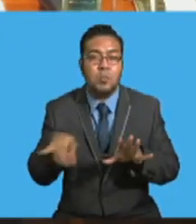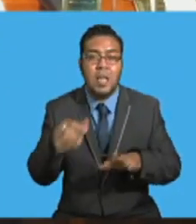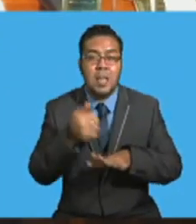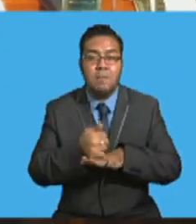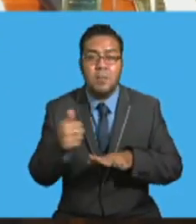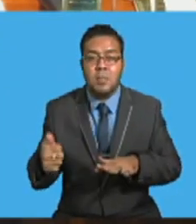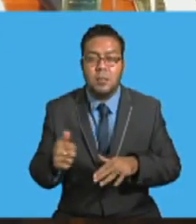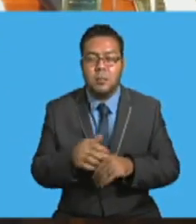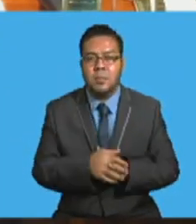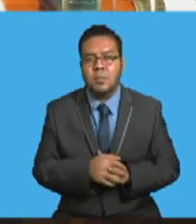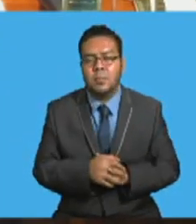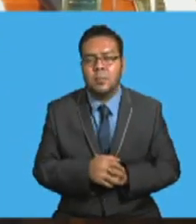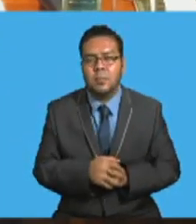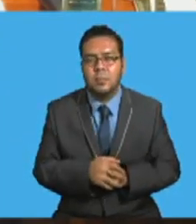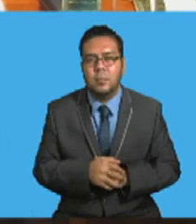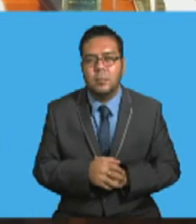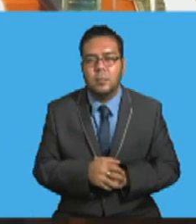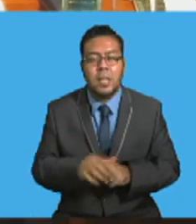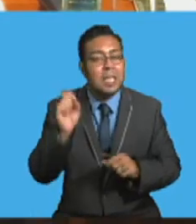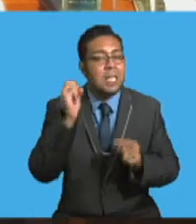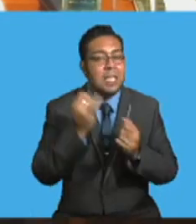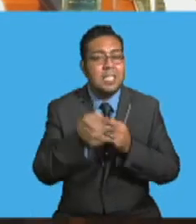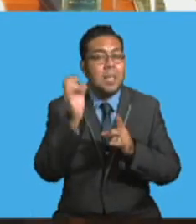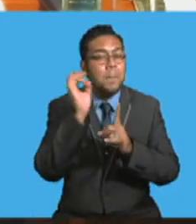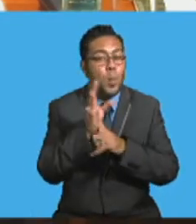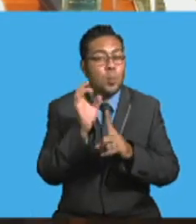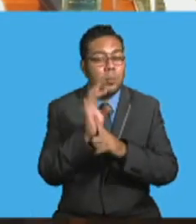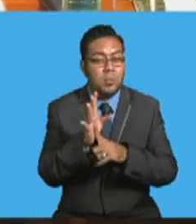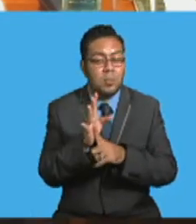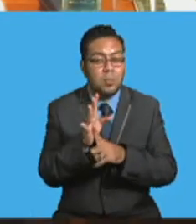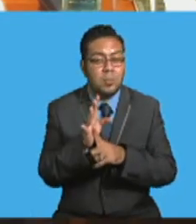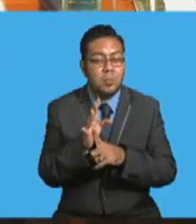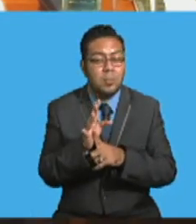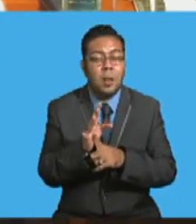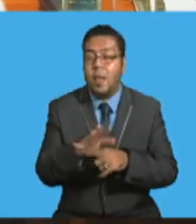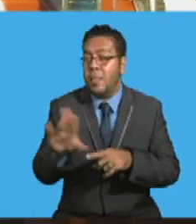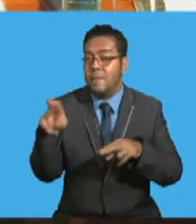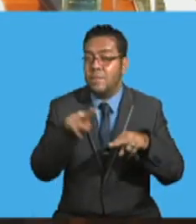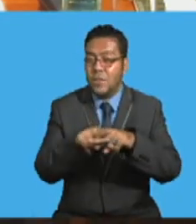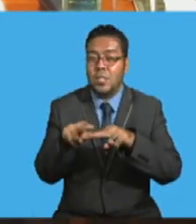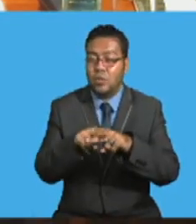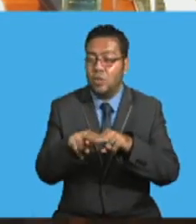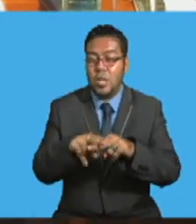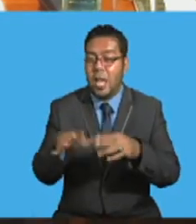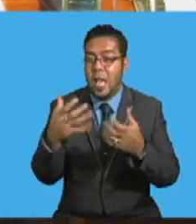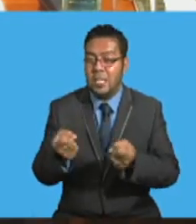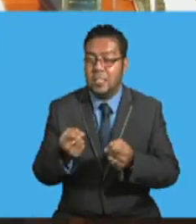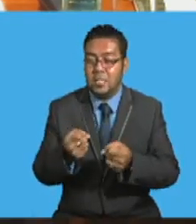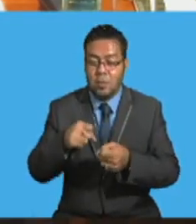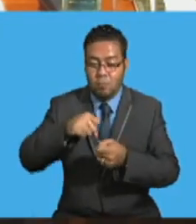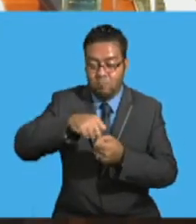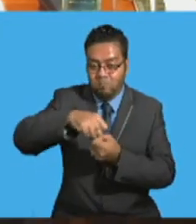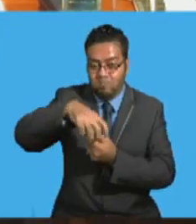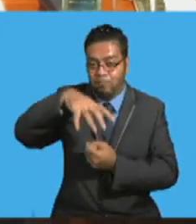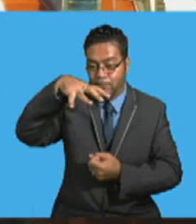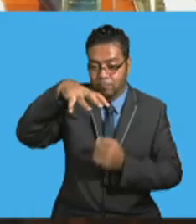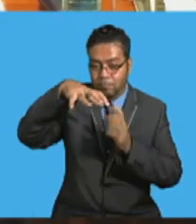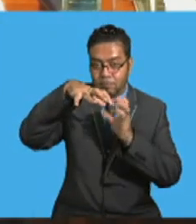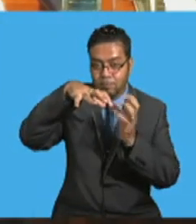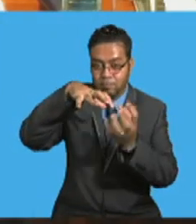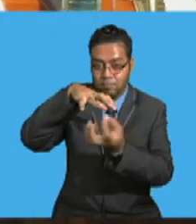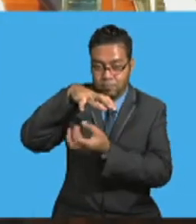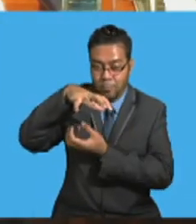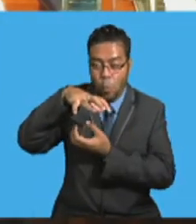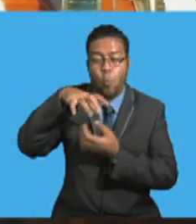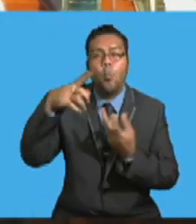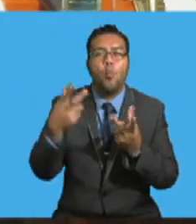government. It is important to note that Fiji also has such umbrella MOUs with